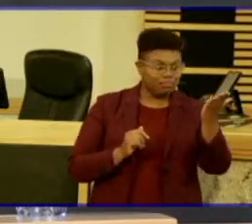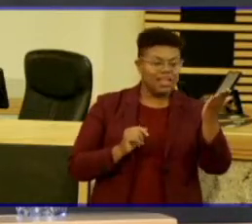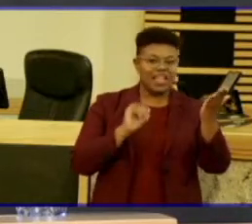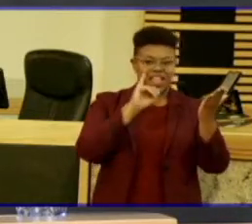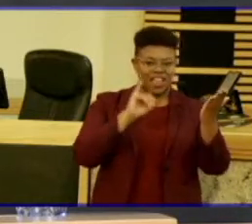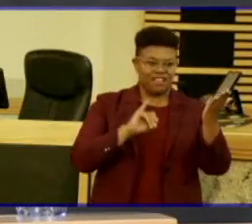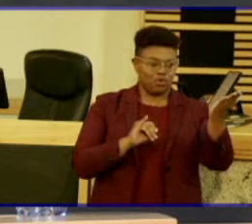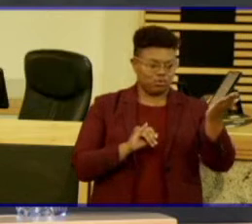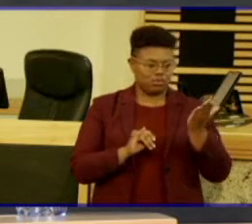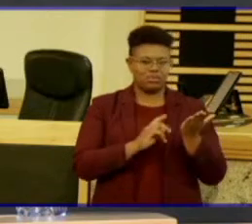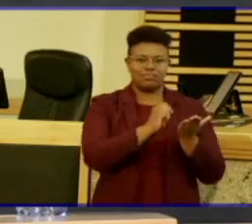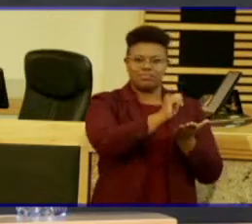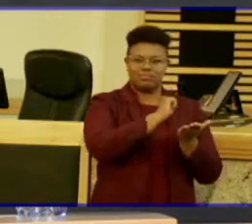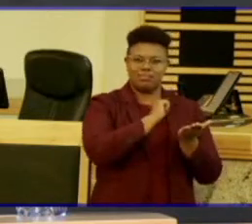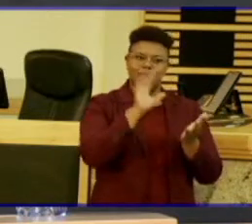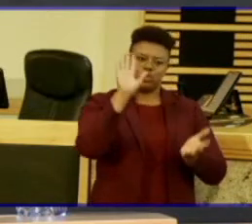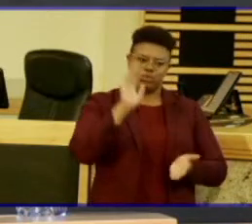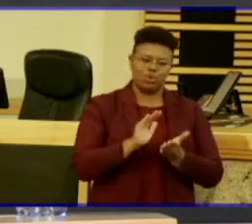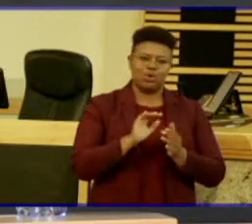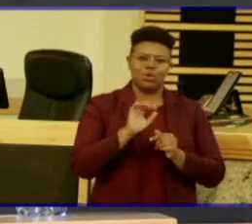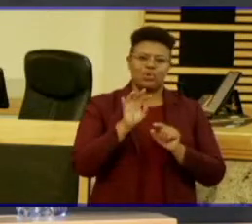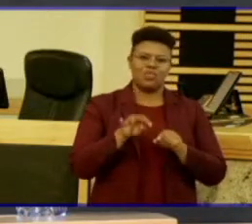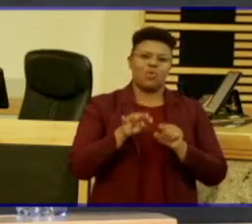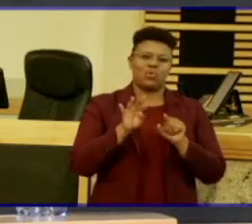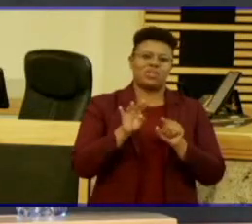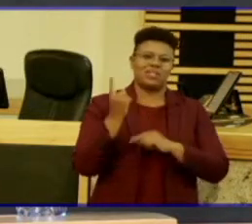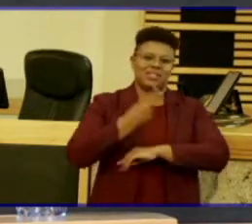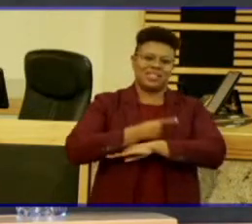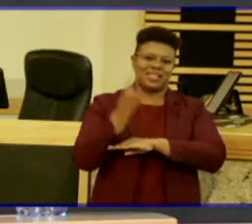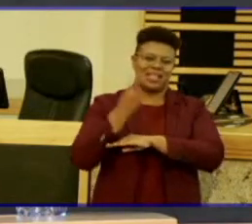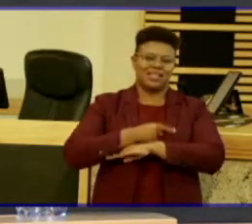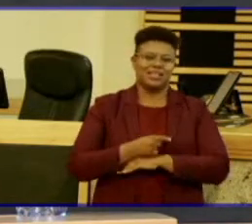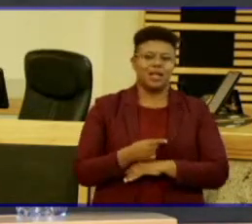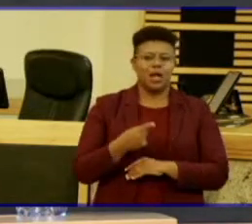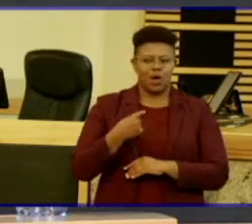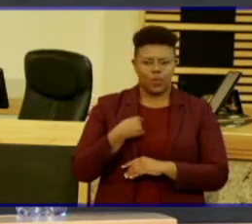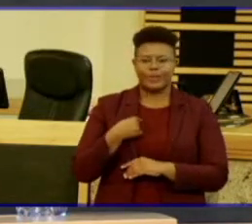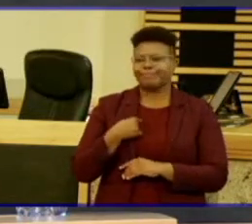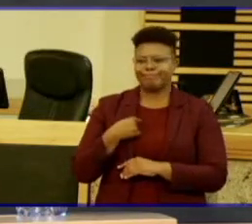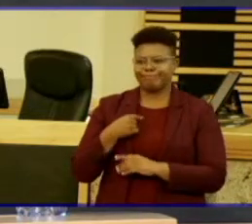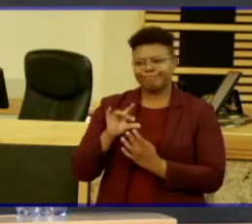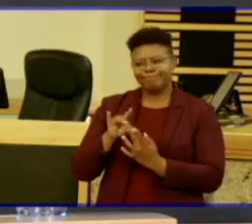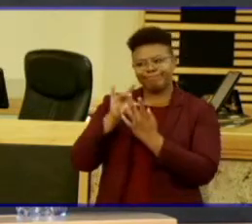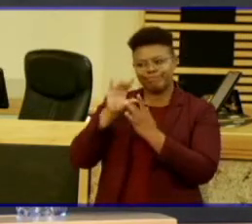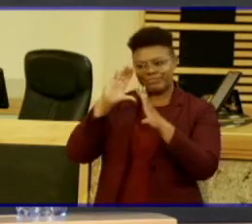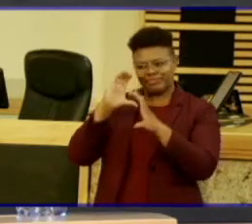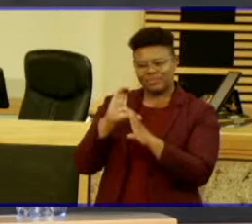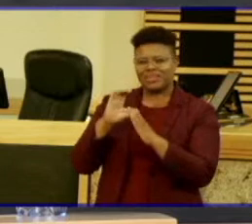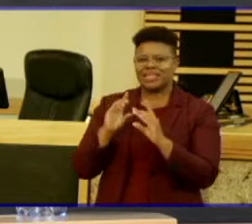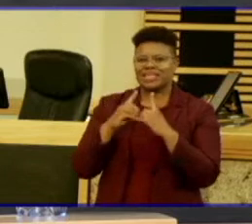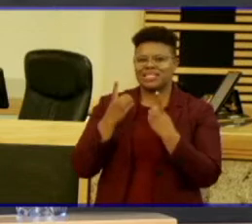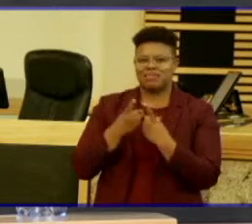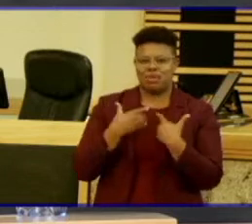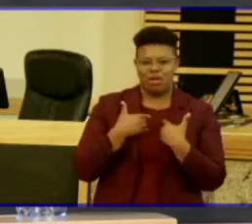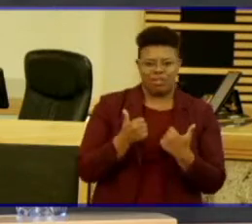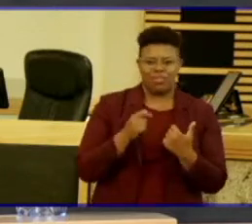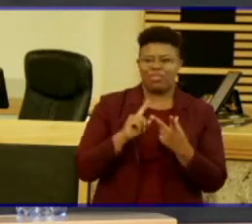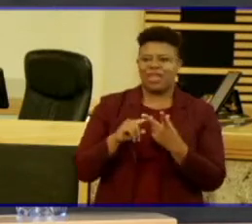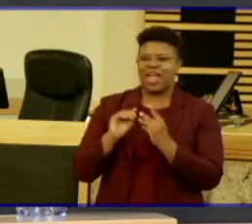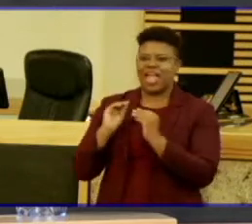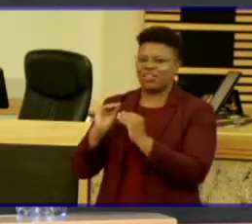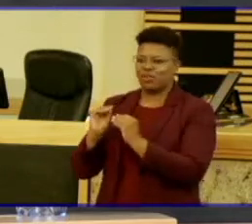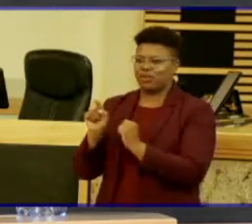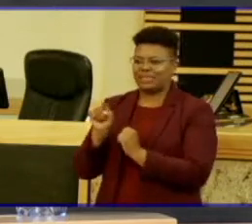the service providers to 14 days. We are paying special attention to the Department of Health and Education to improve